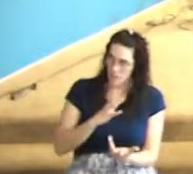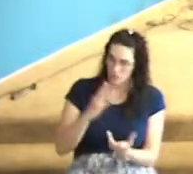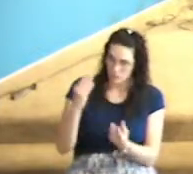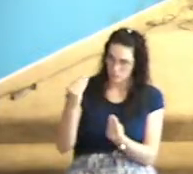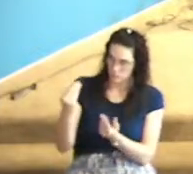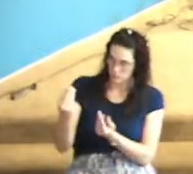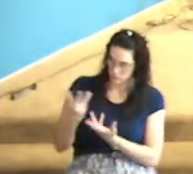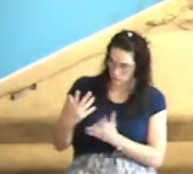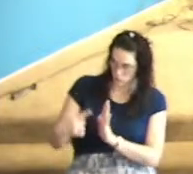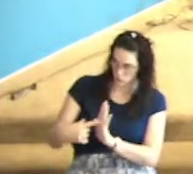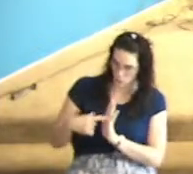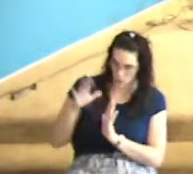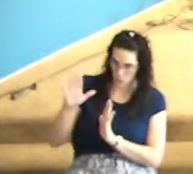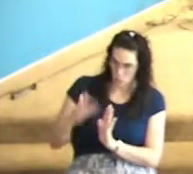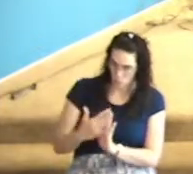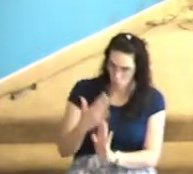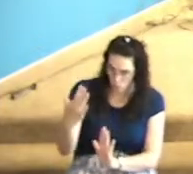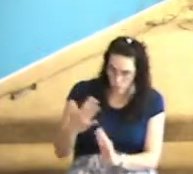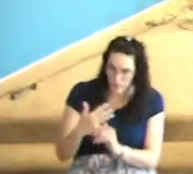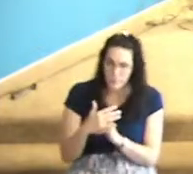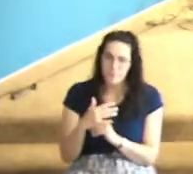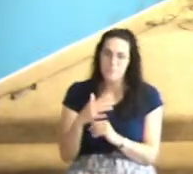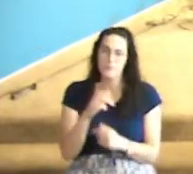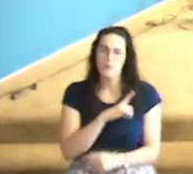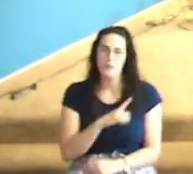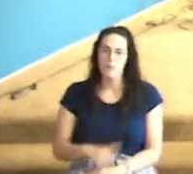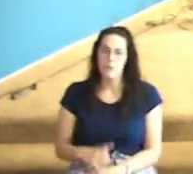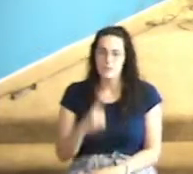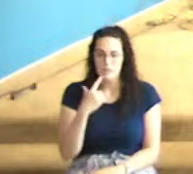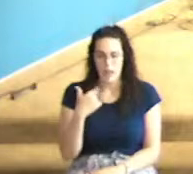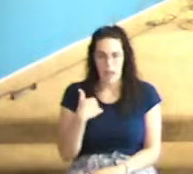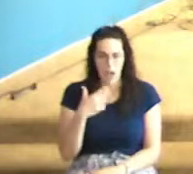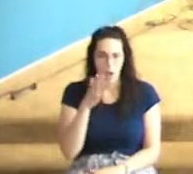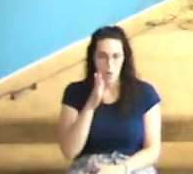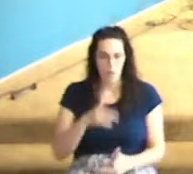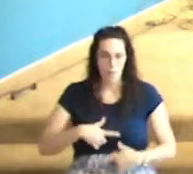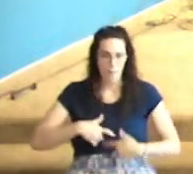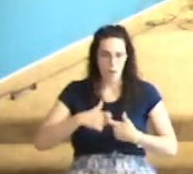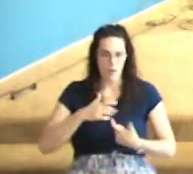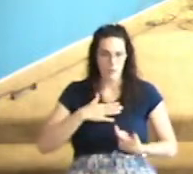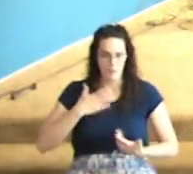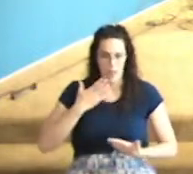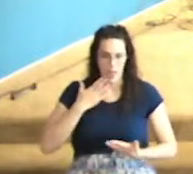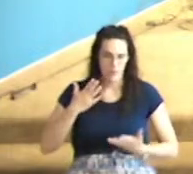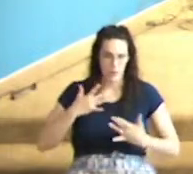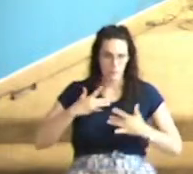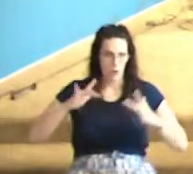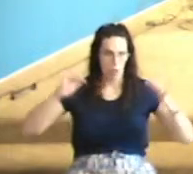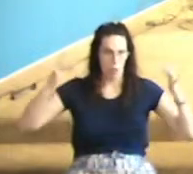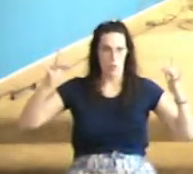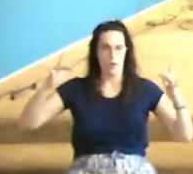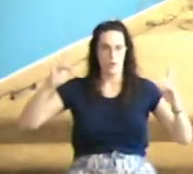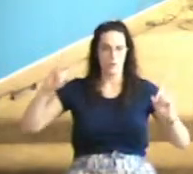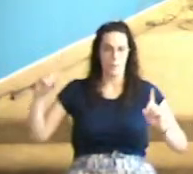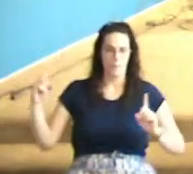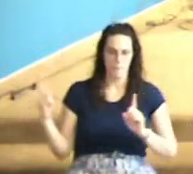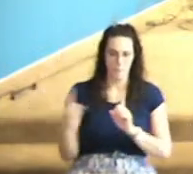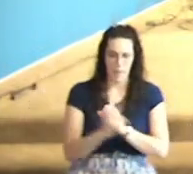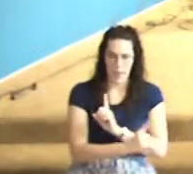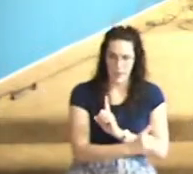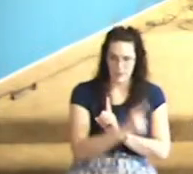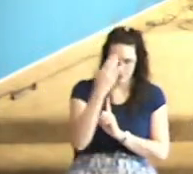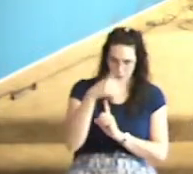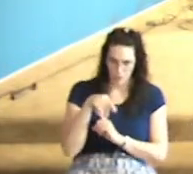glory. And the Lord said, I will cause my goodness to pass in front of you. Take note of that phrase, pass in front of you. I